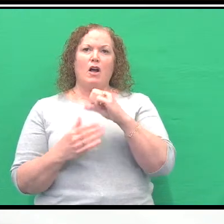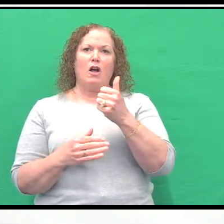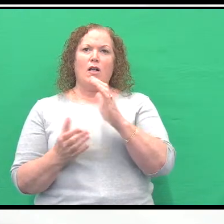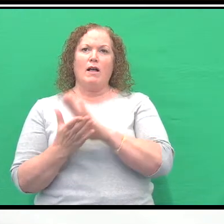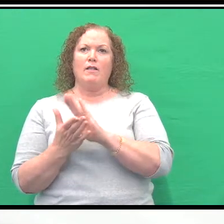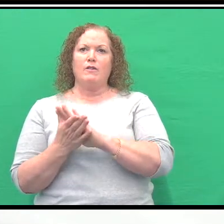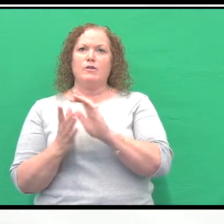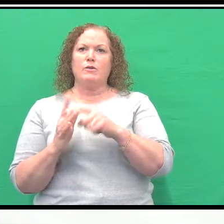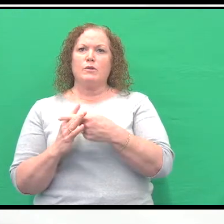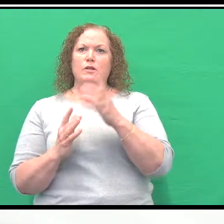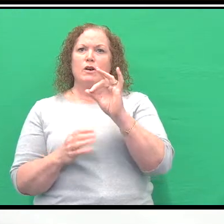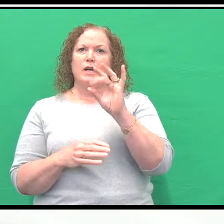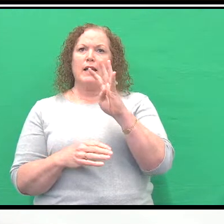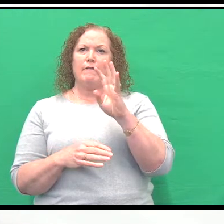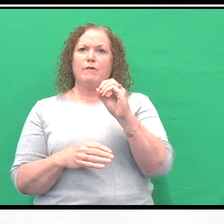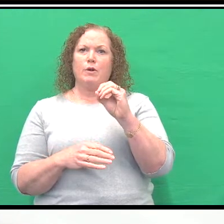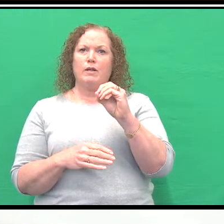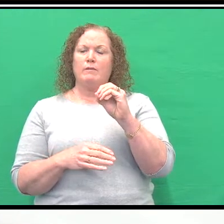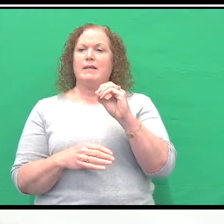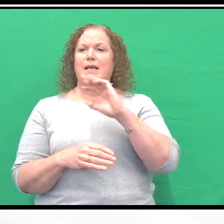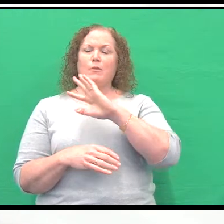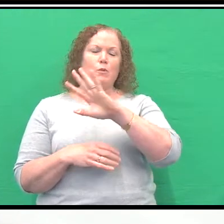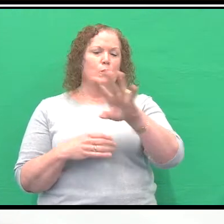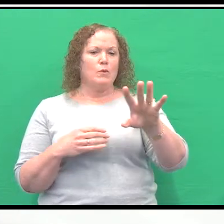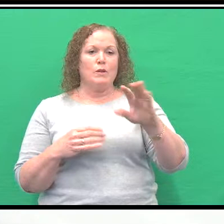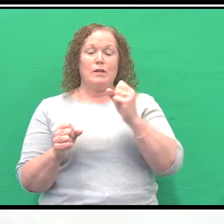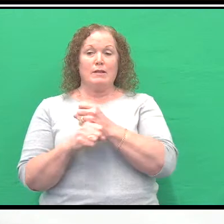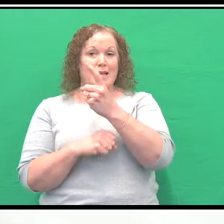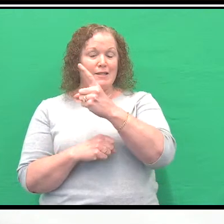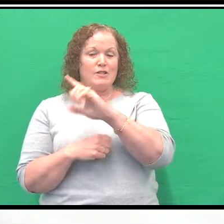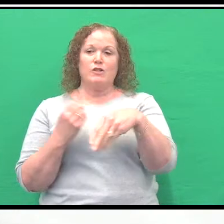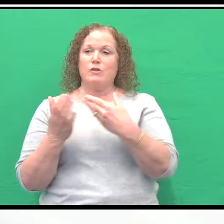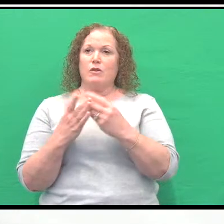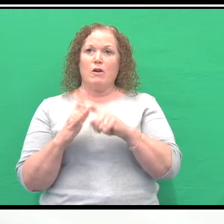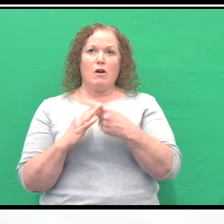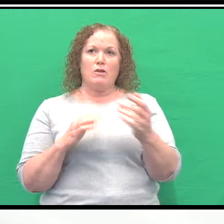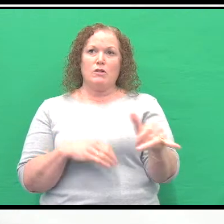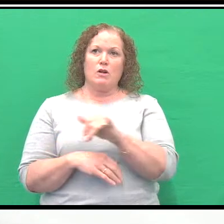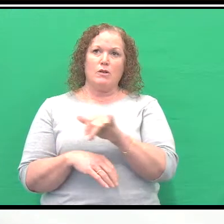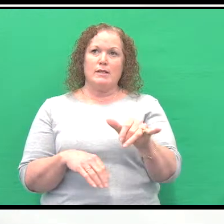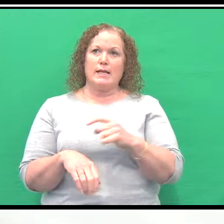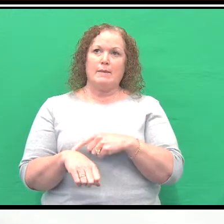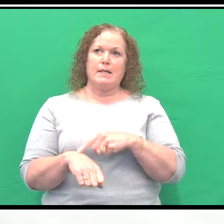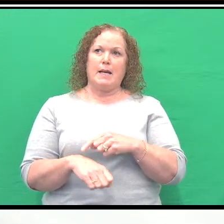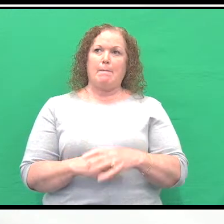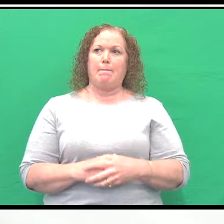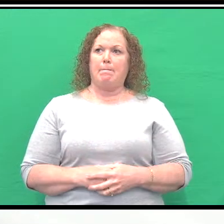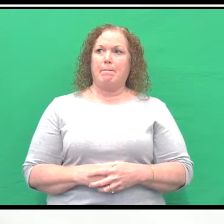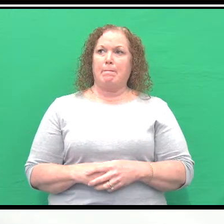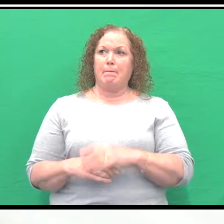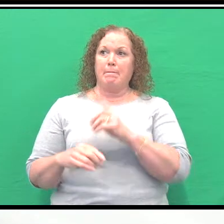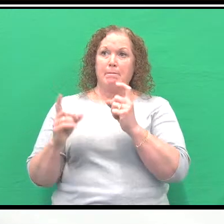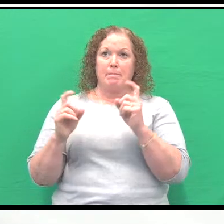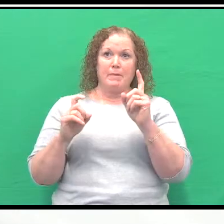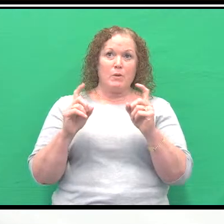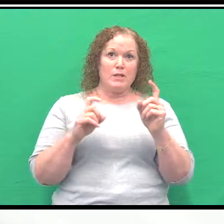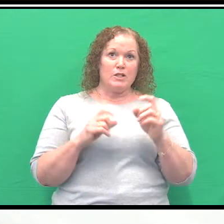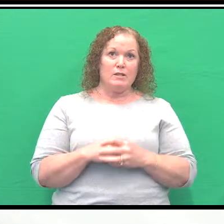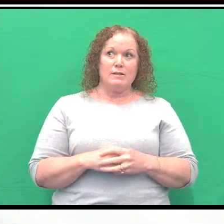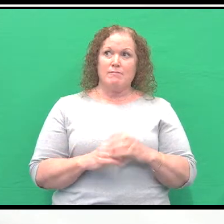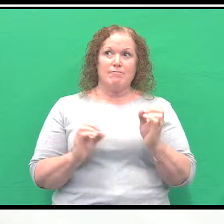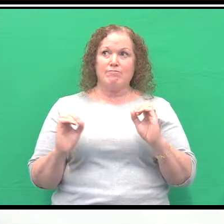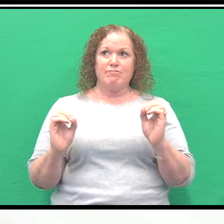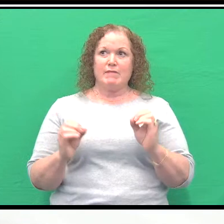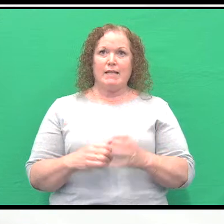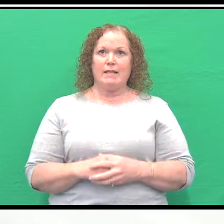same schedule. Okay, all right, thank you very much. Any other questions? No? Okay, thank you both.